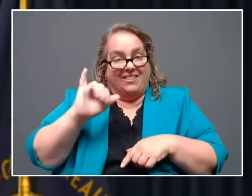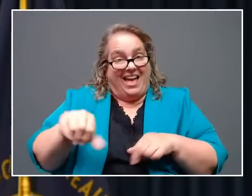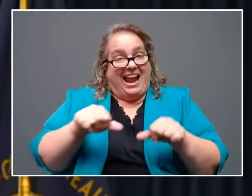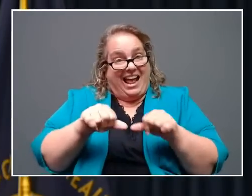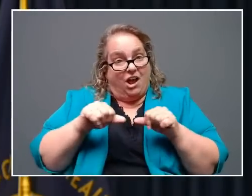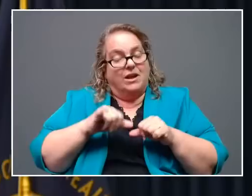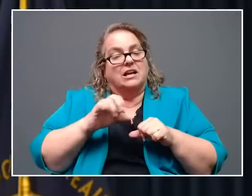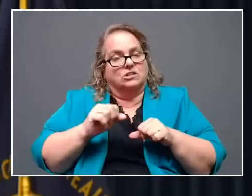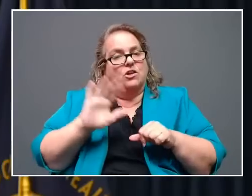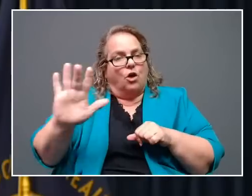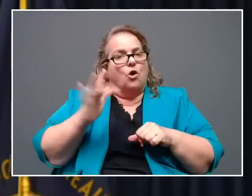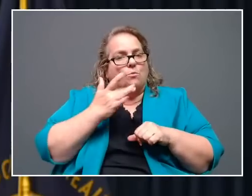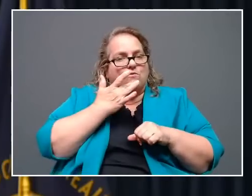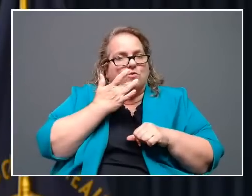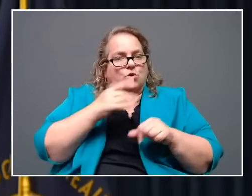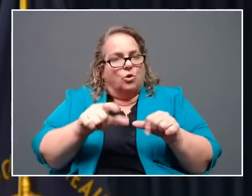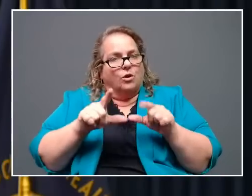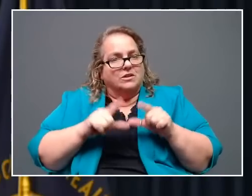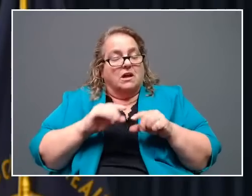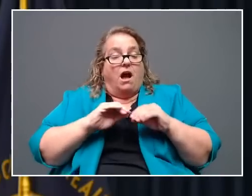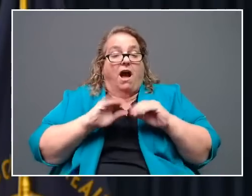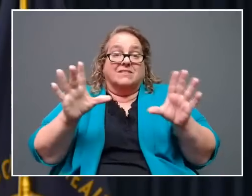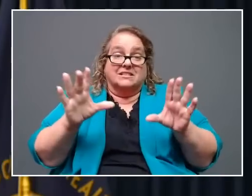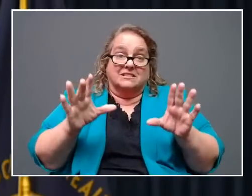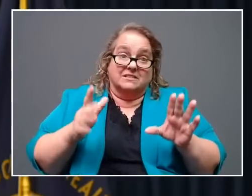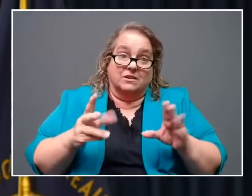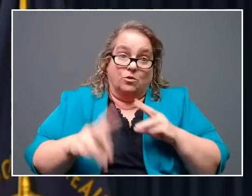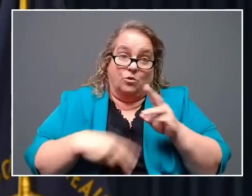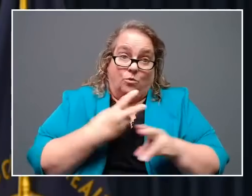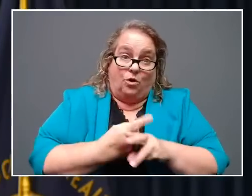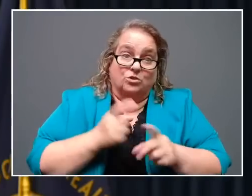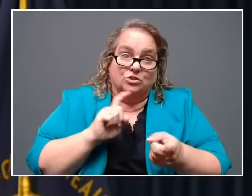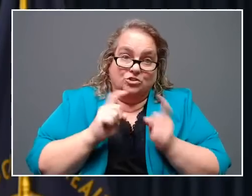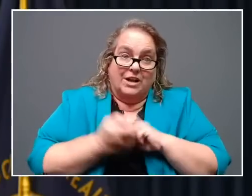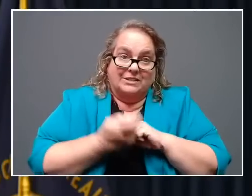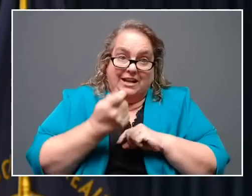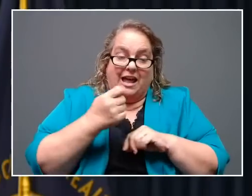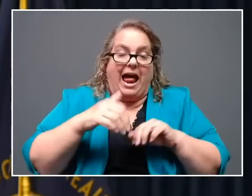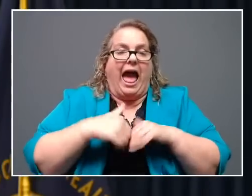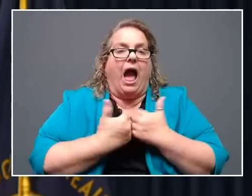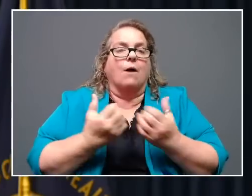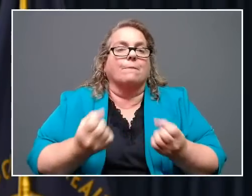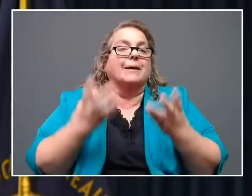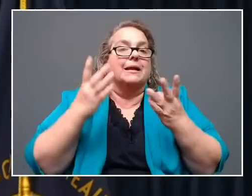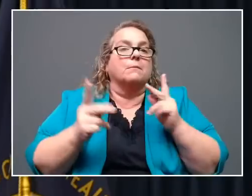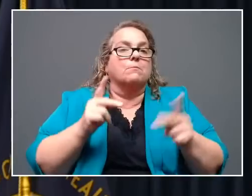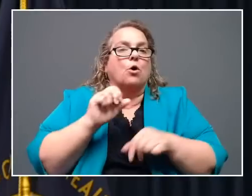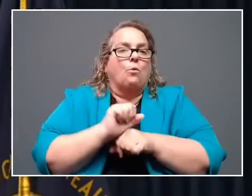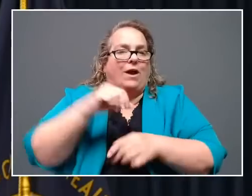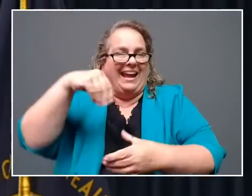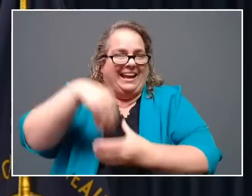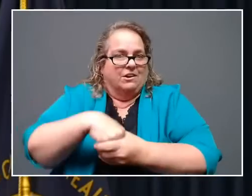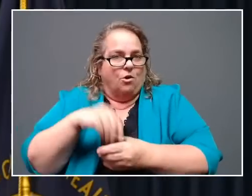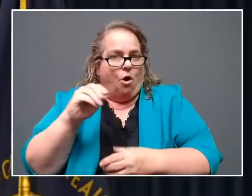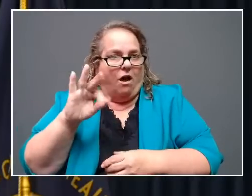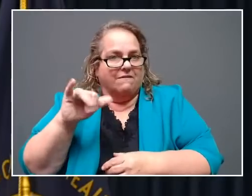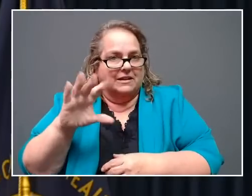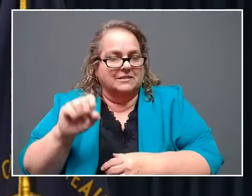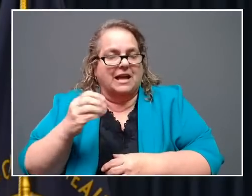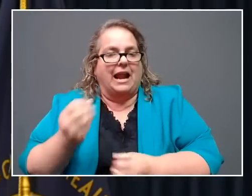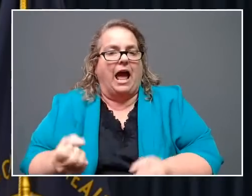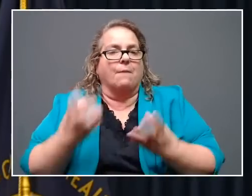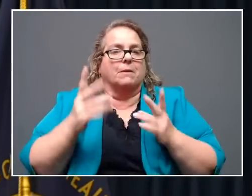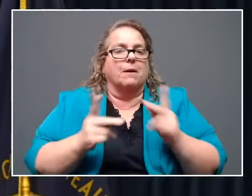location. Obviously, the world's changed a little bit in how many people work in an office and how many don't since COVID, but I think that there